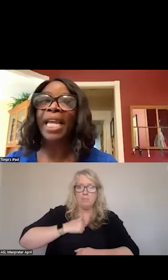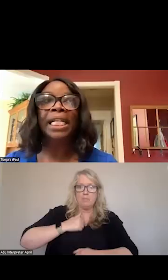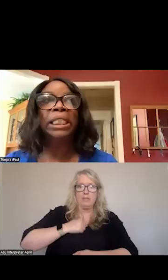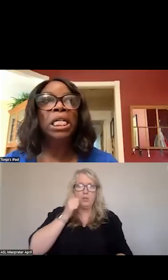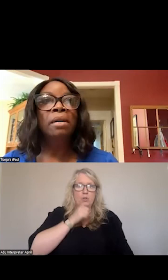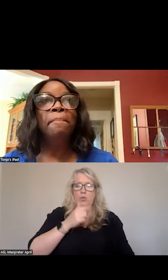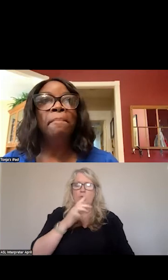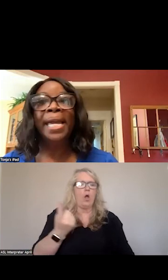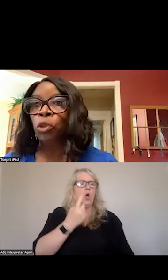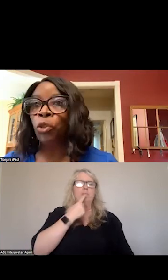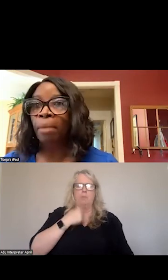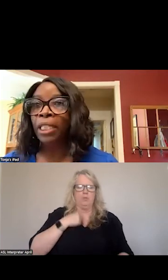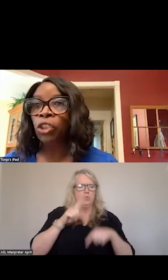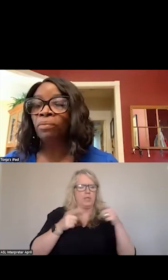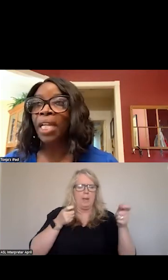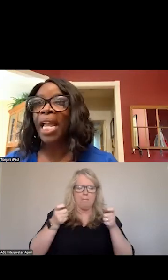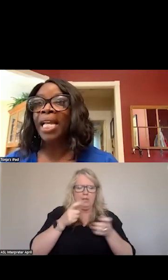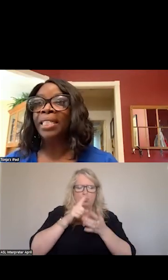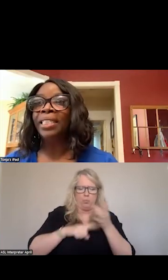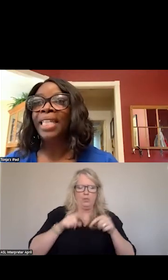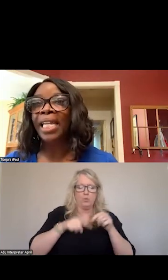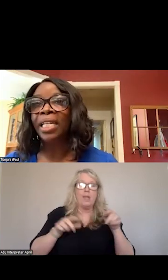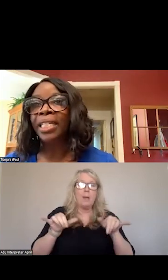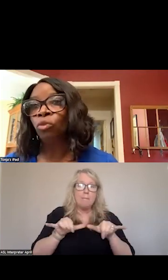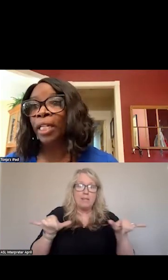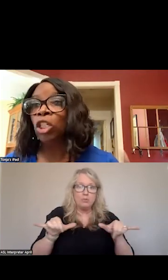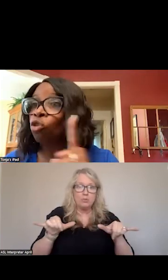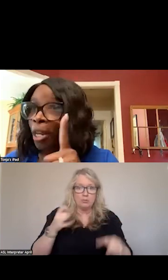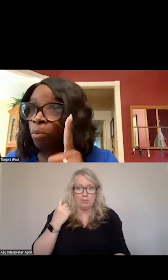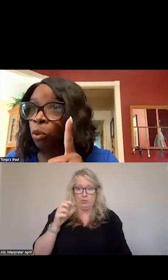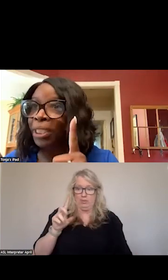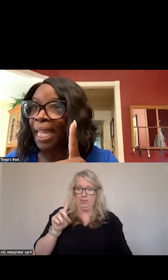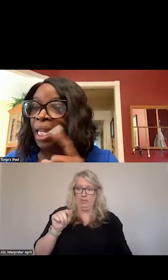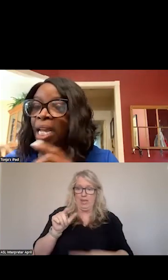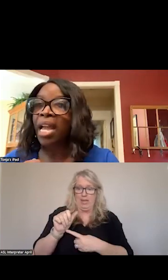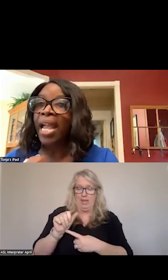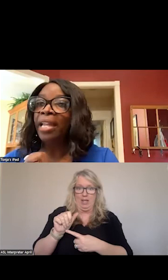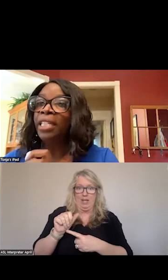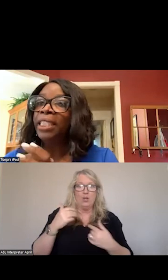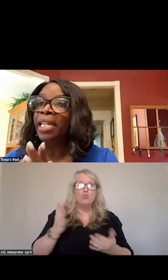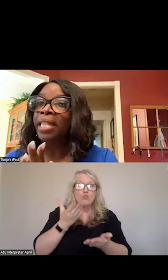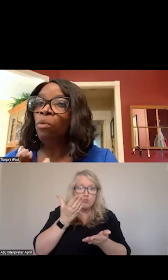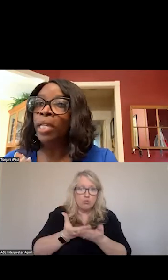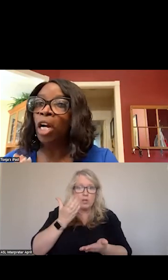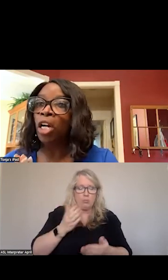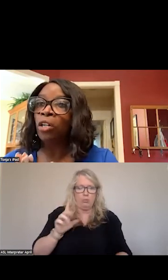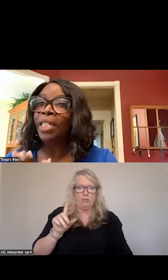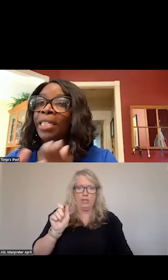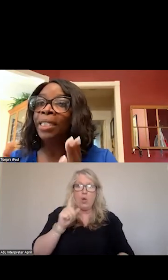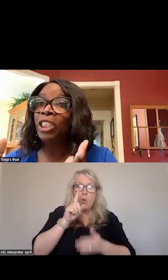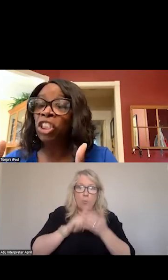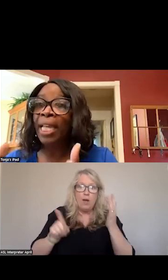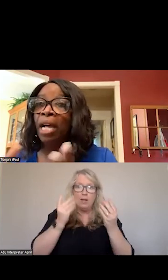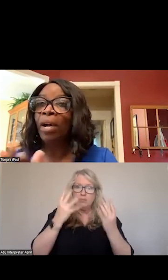you can't manage what you can't measure. And data is real, credible data. And the data that we heard